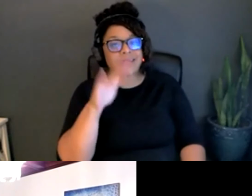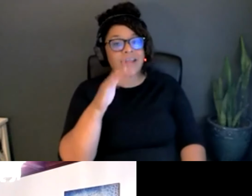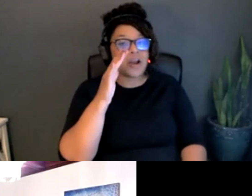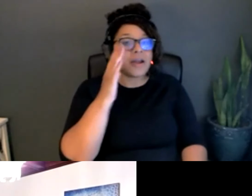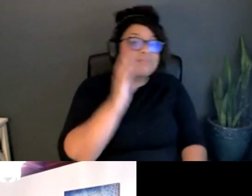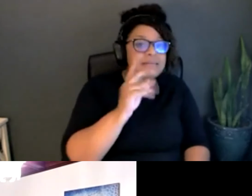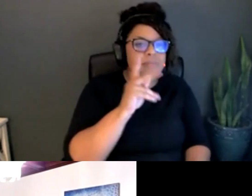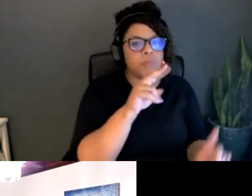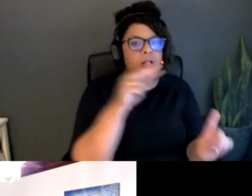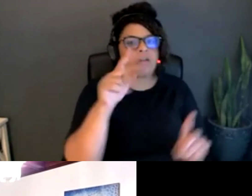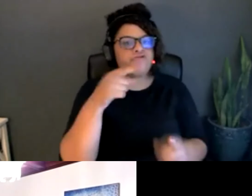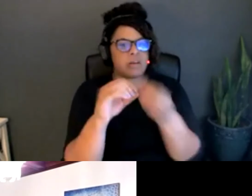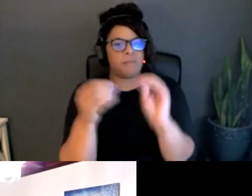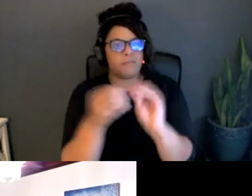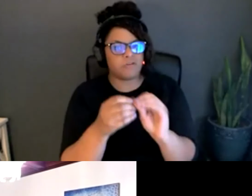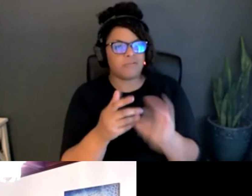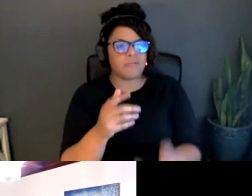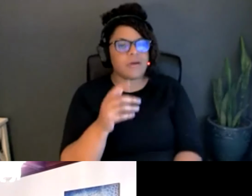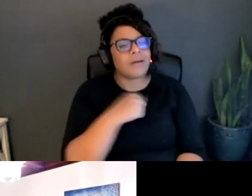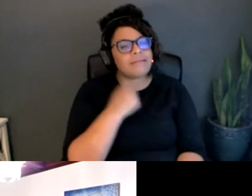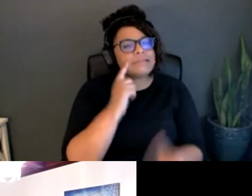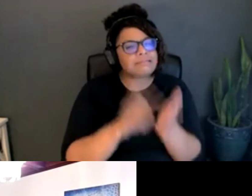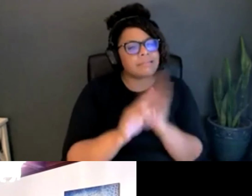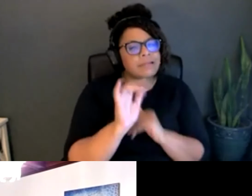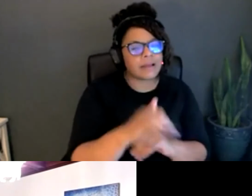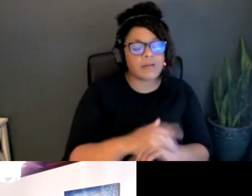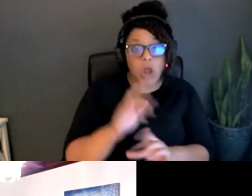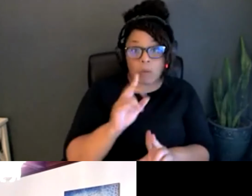experiences. I hope that answers the question.